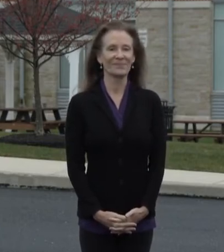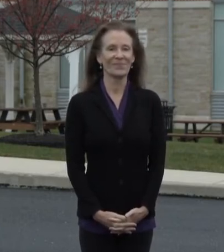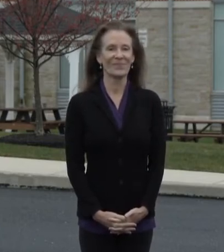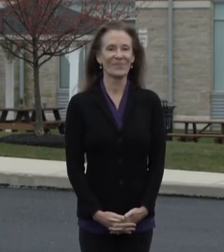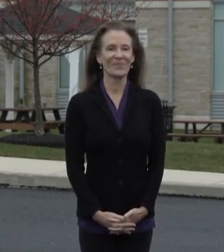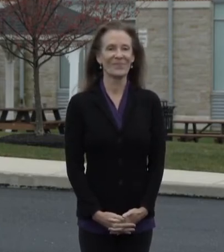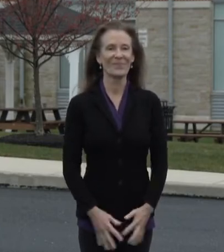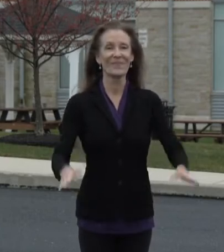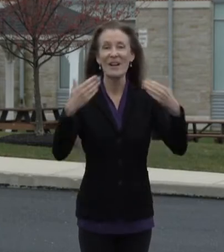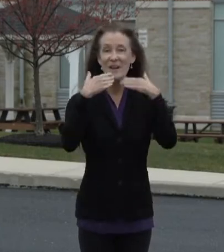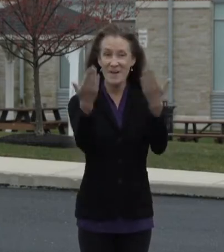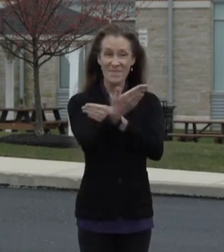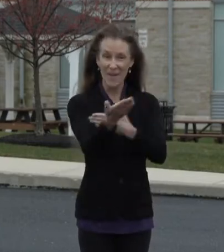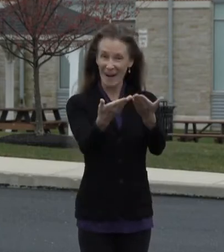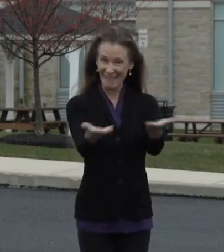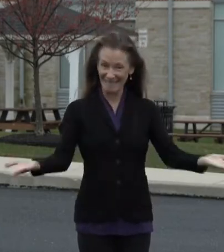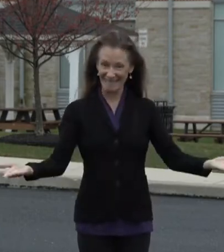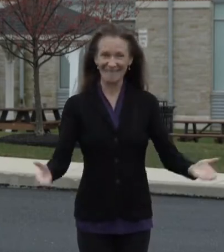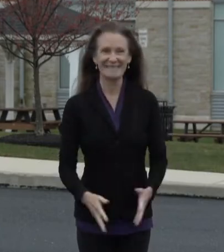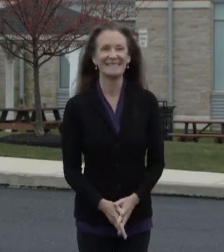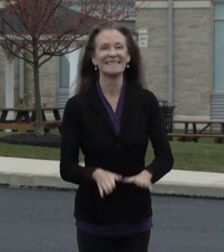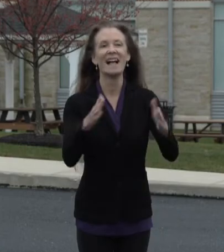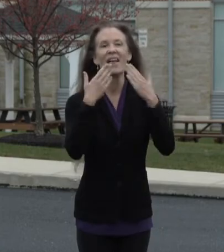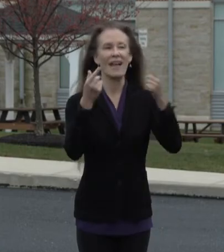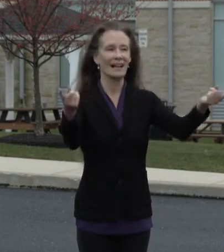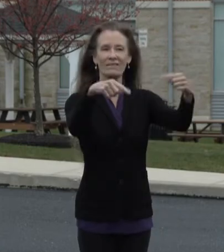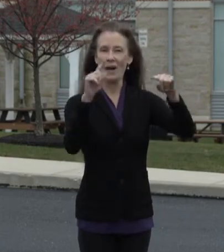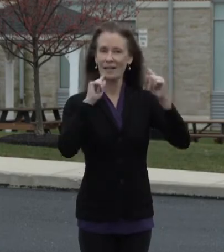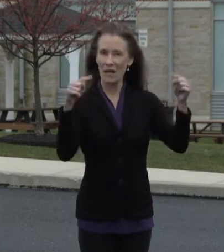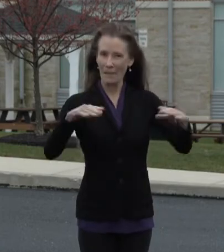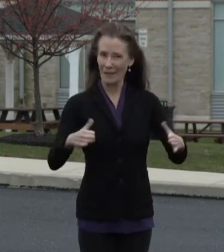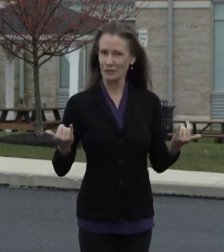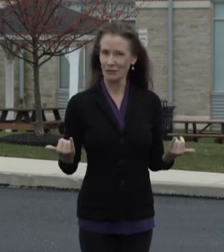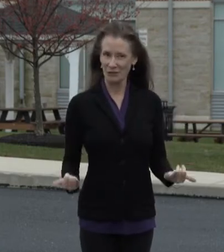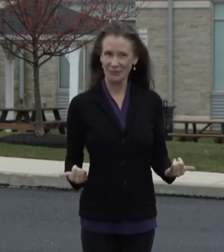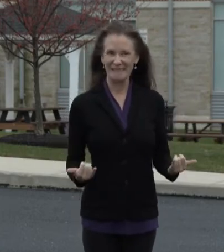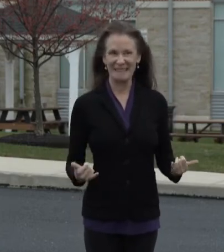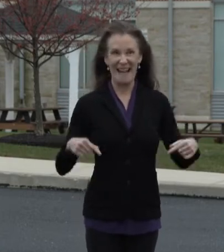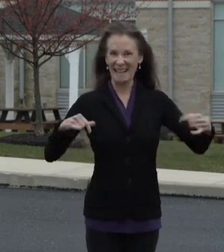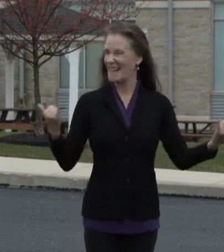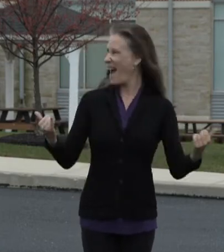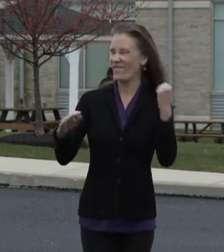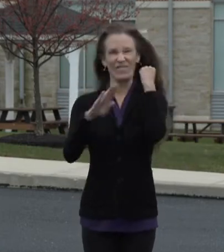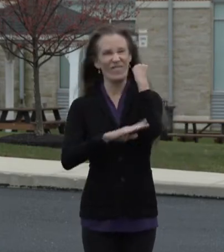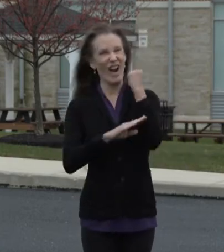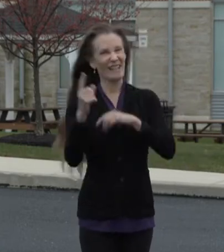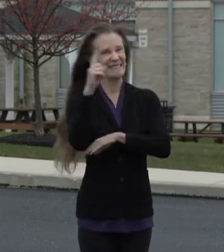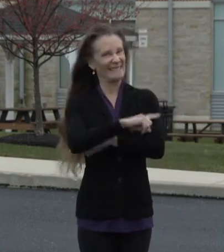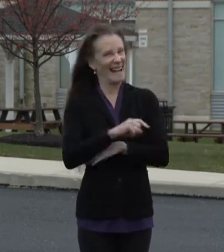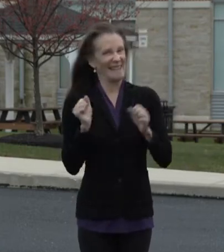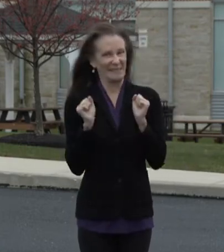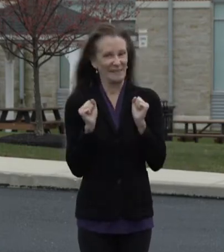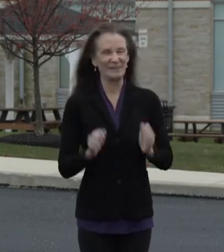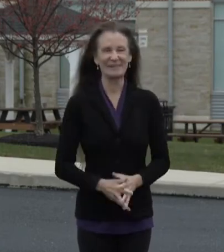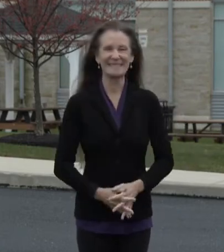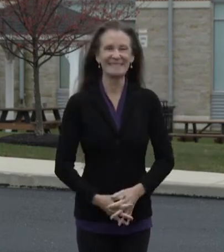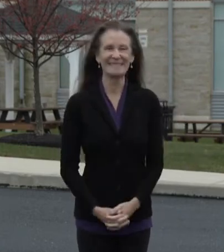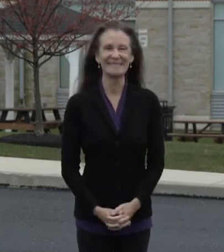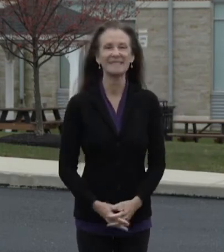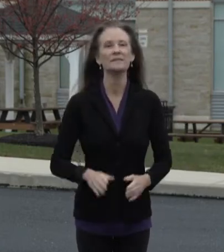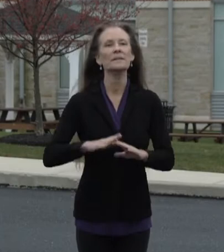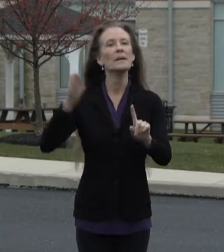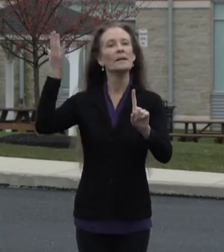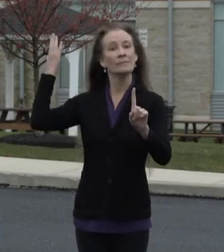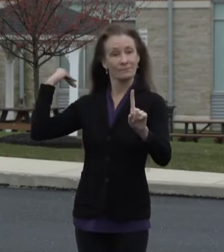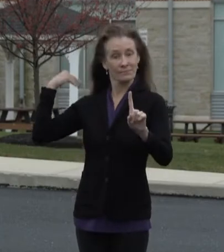Well, good morning. Thank you all for being here on this fall day. When I became Secretary of Health,